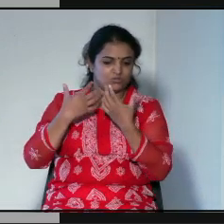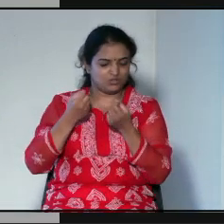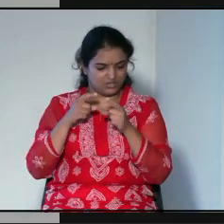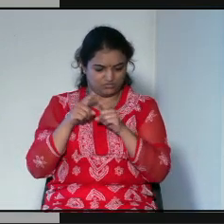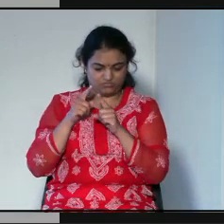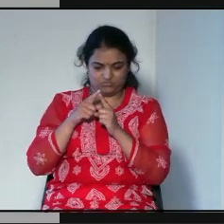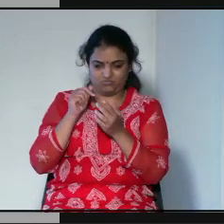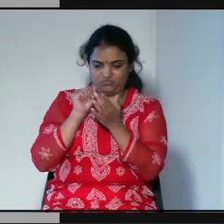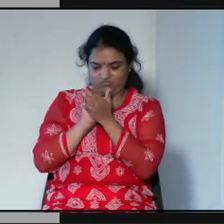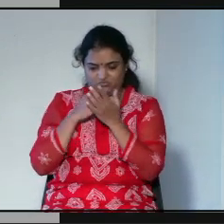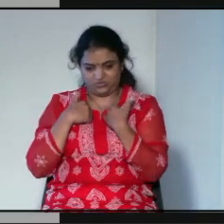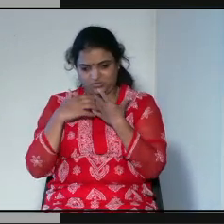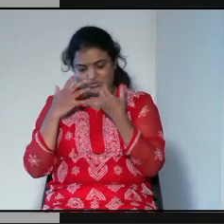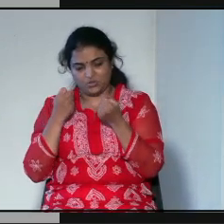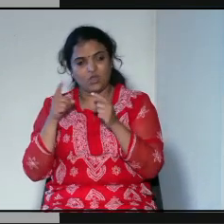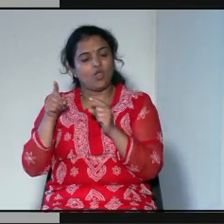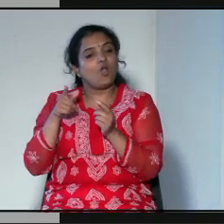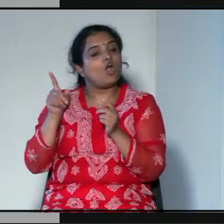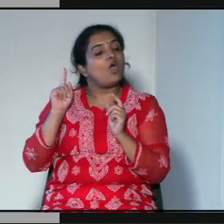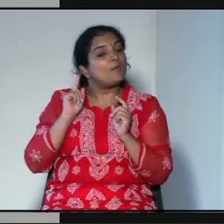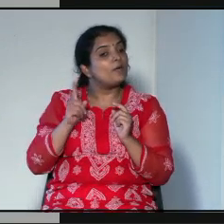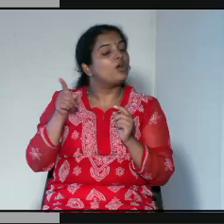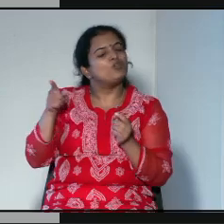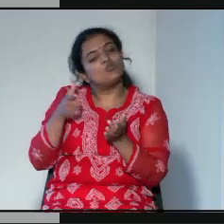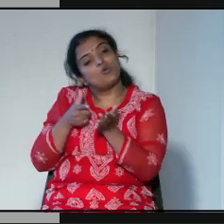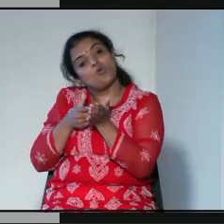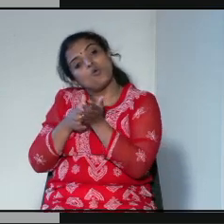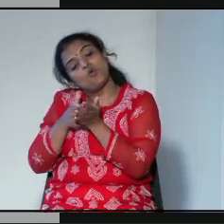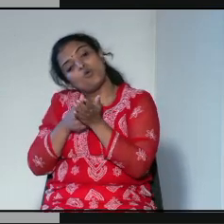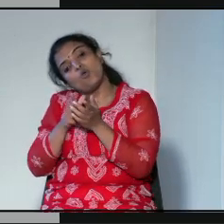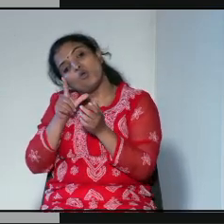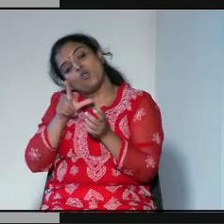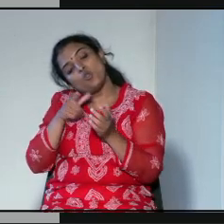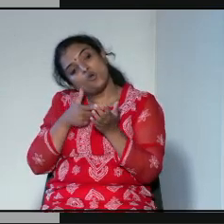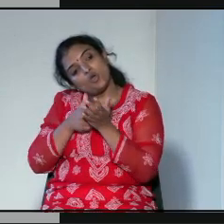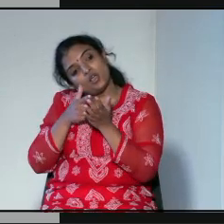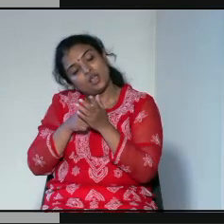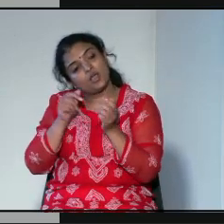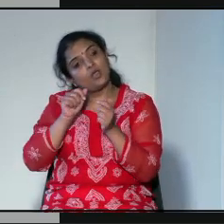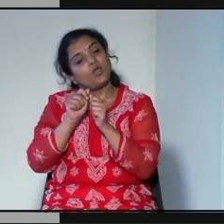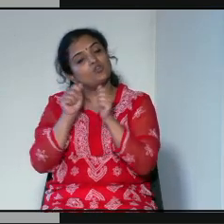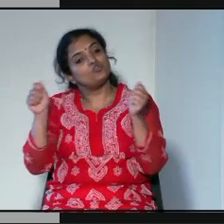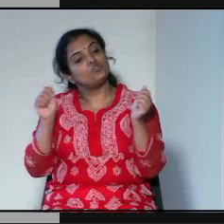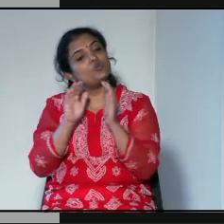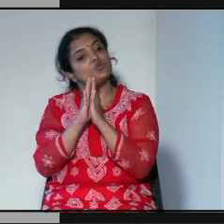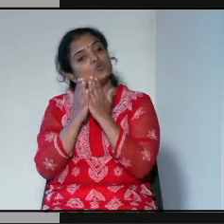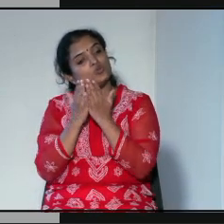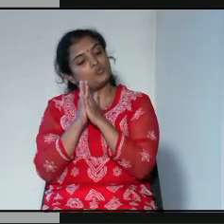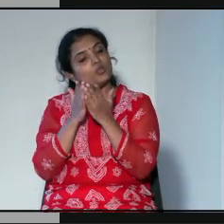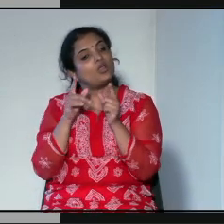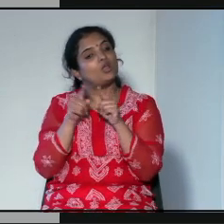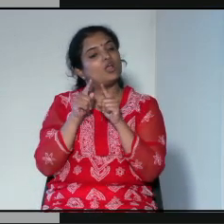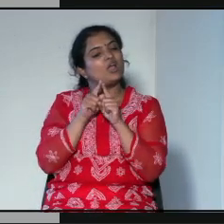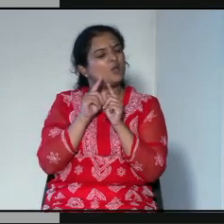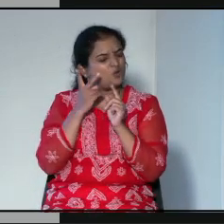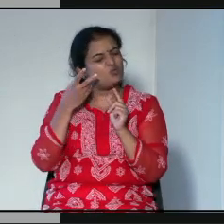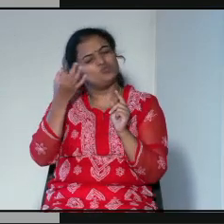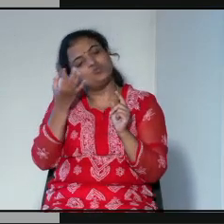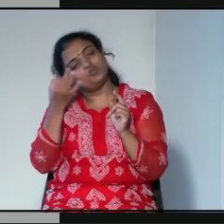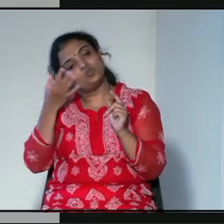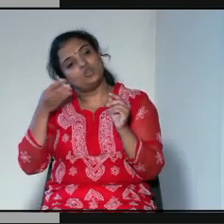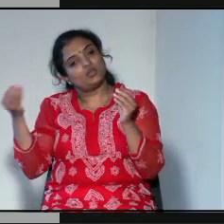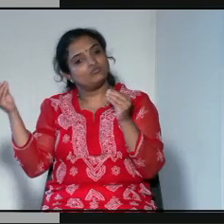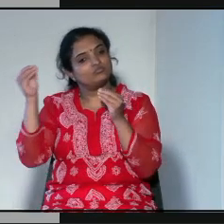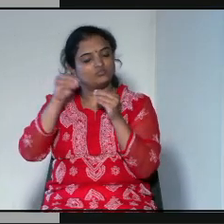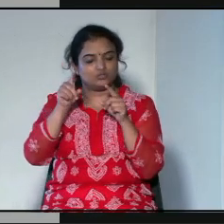on the Ghoruas in the local newspaper Dandakaranya Samachar, and in journals like Forum, Rooplekha, and Man in India,